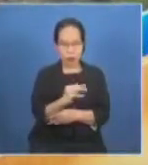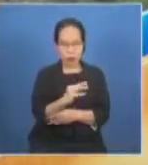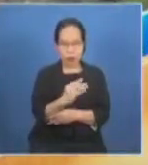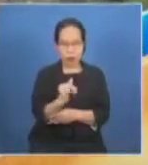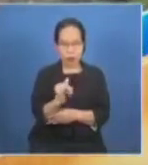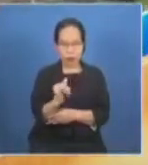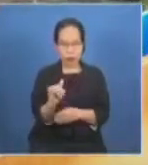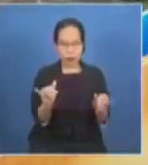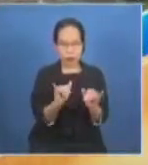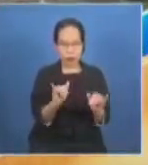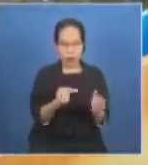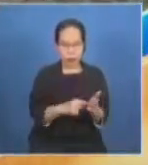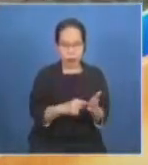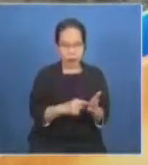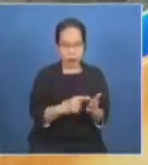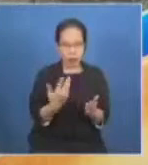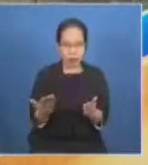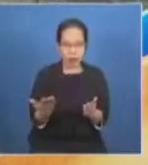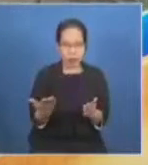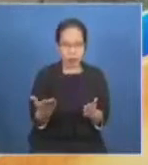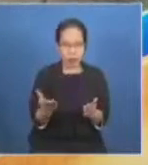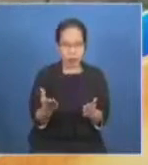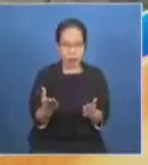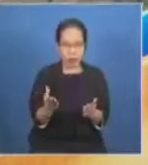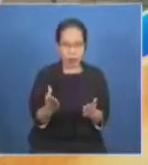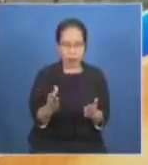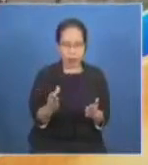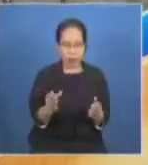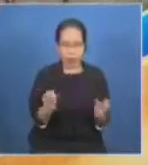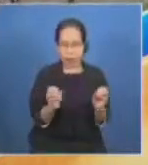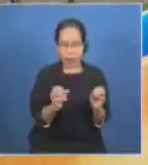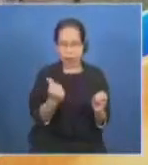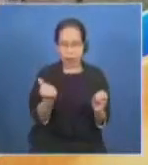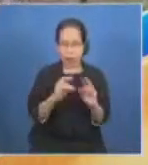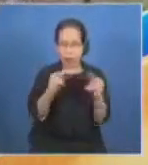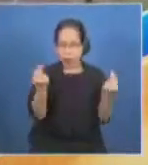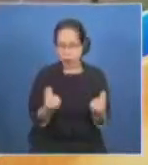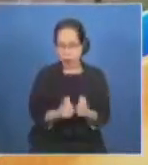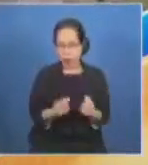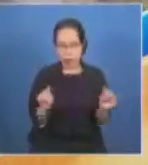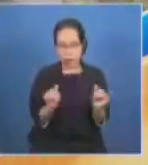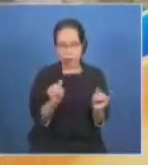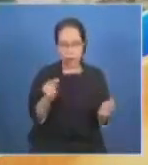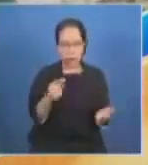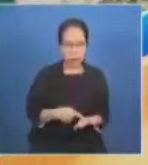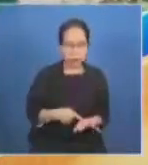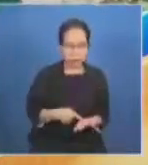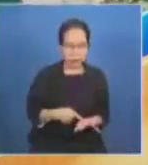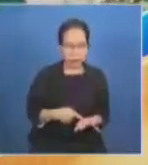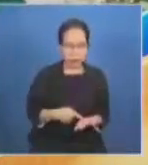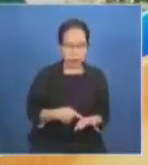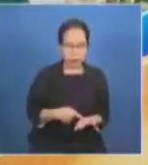Only the MCGI is like this. There's no other congregation like this.